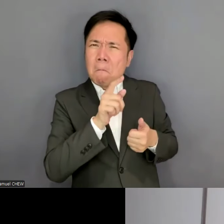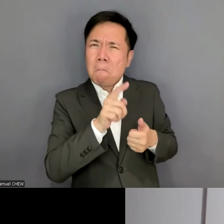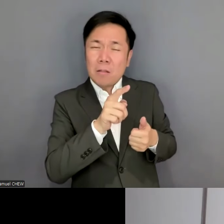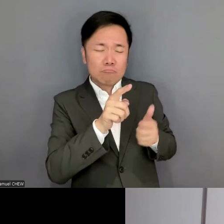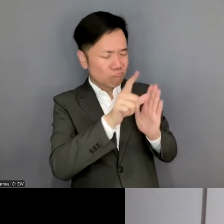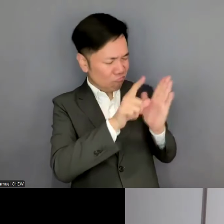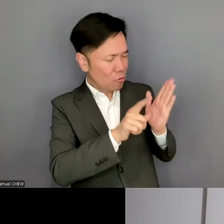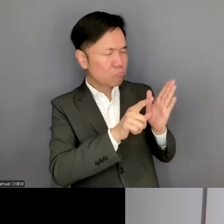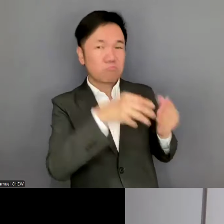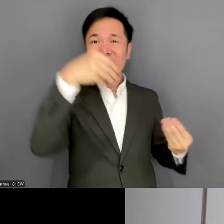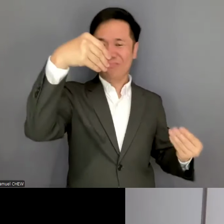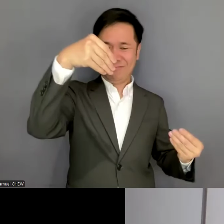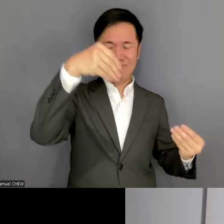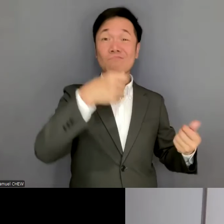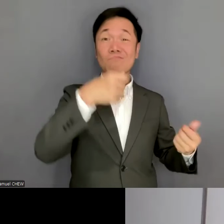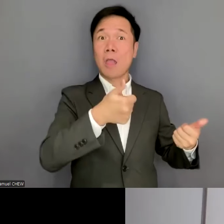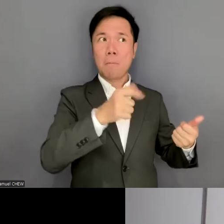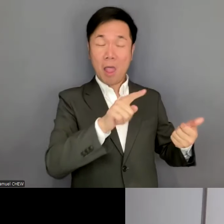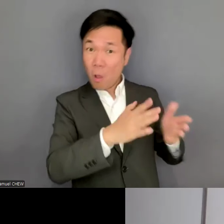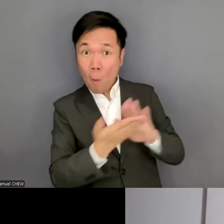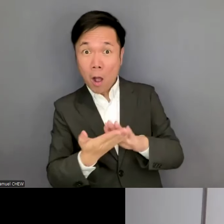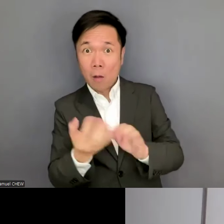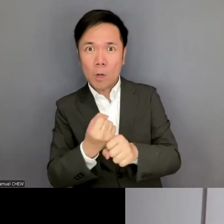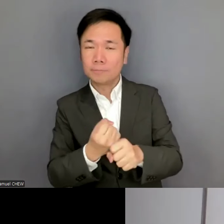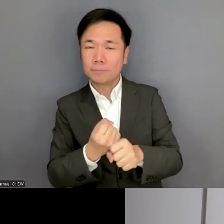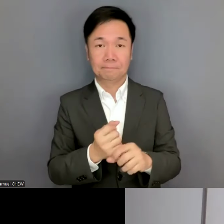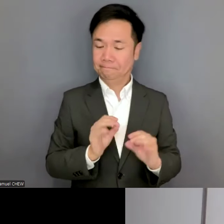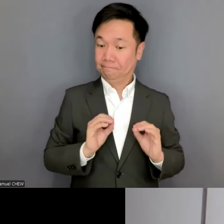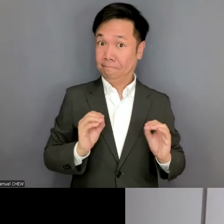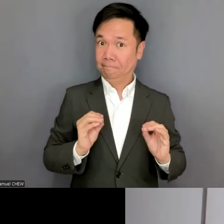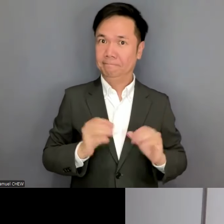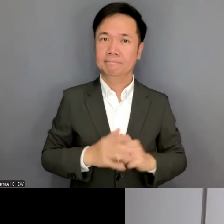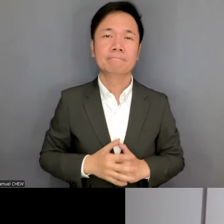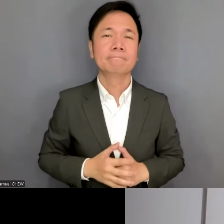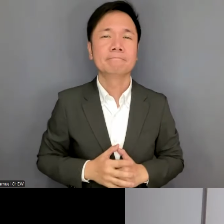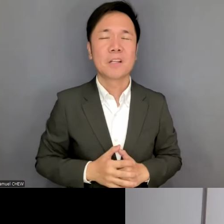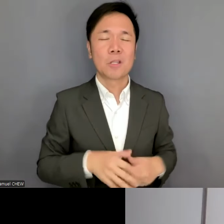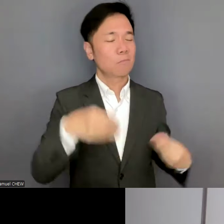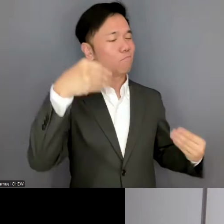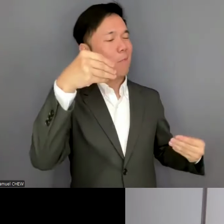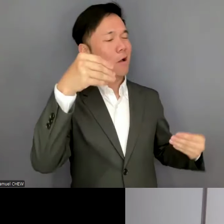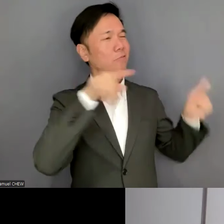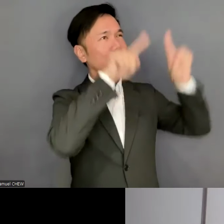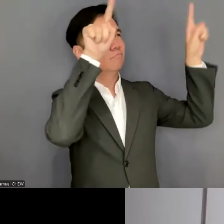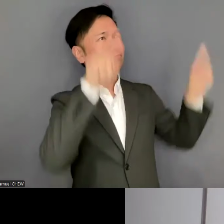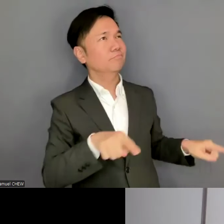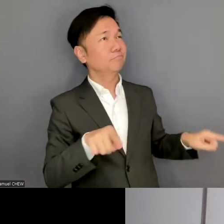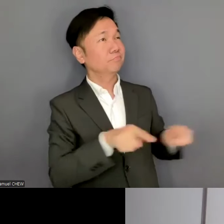es bien importante, So for otro de that, los it is really desafíos que se important. planteó en su momento Another en of el the 2022 challenges